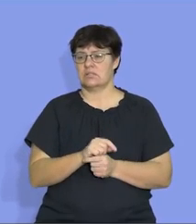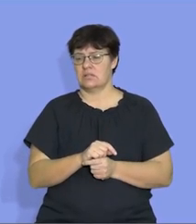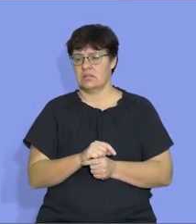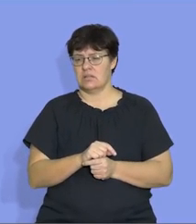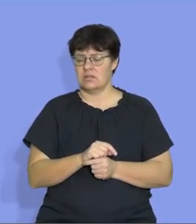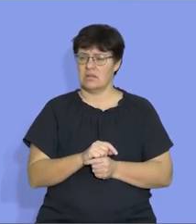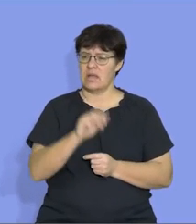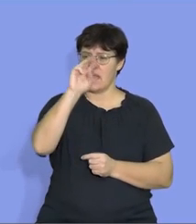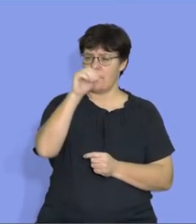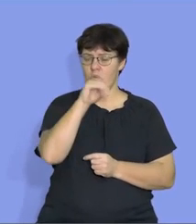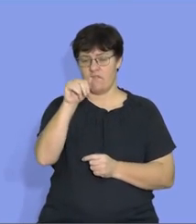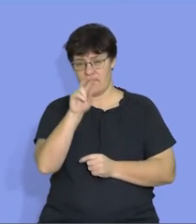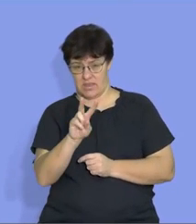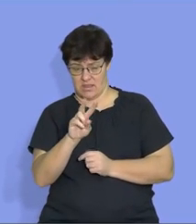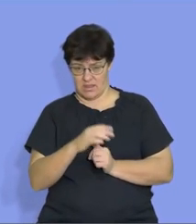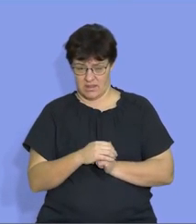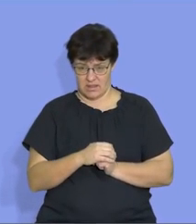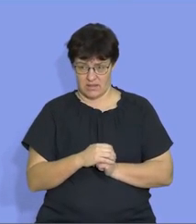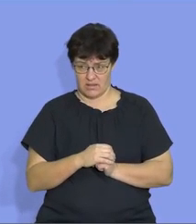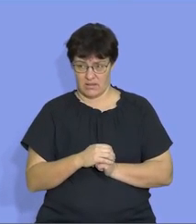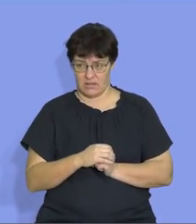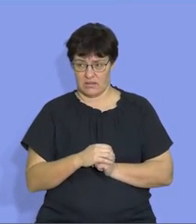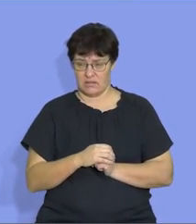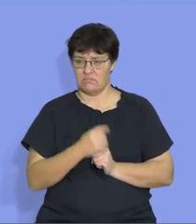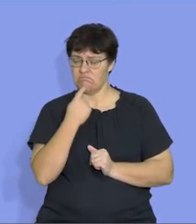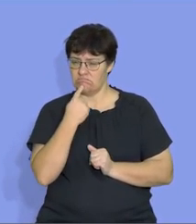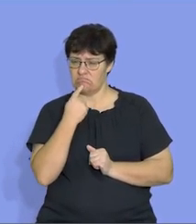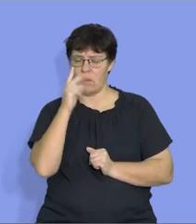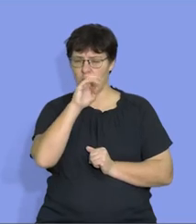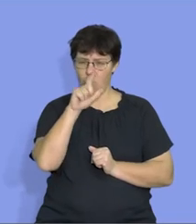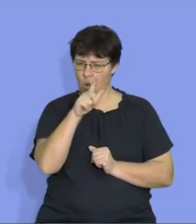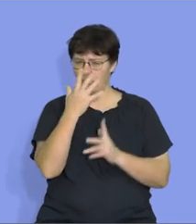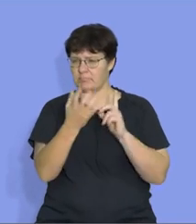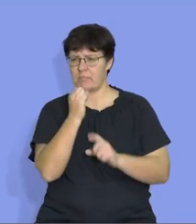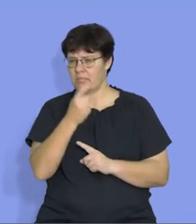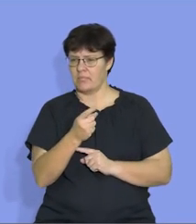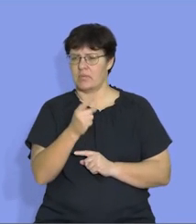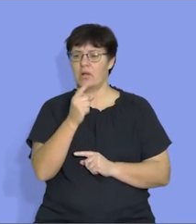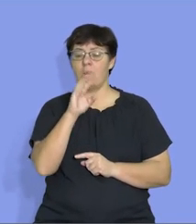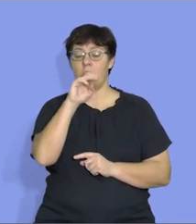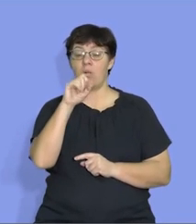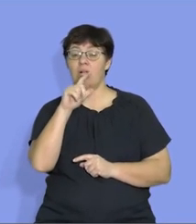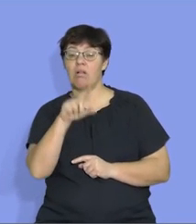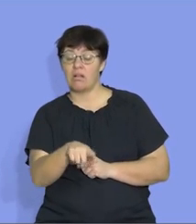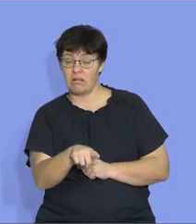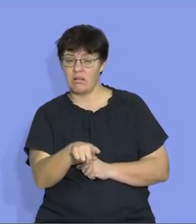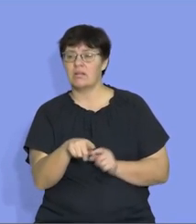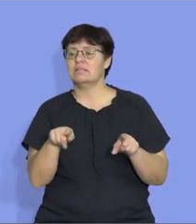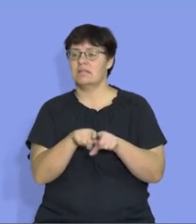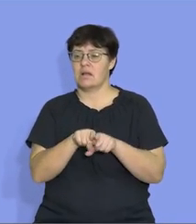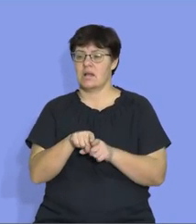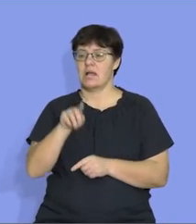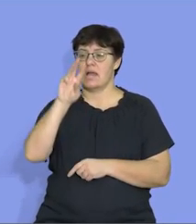volume, right? But we have to first of all determine the moles, and we know that the moles of a substance is equal to